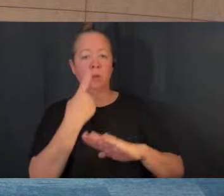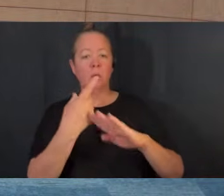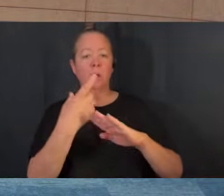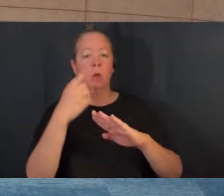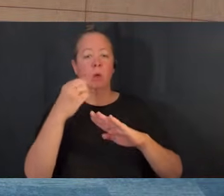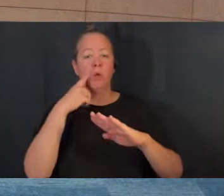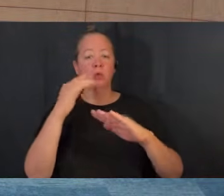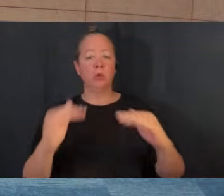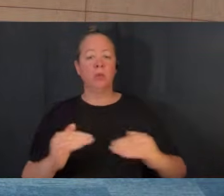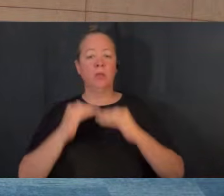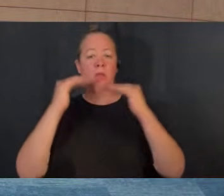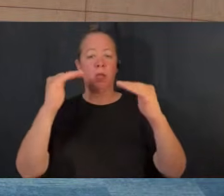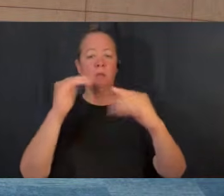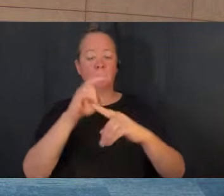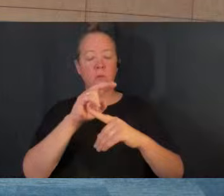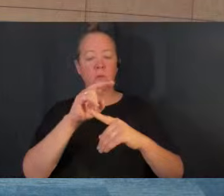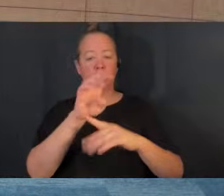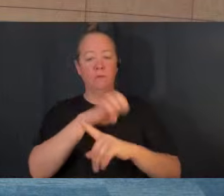uses.